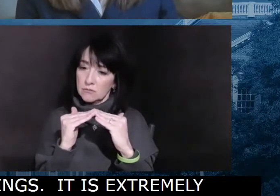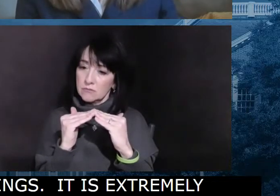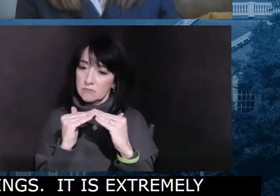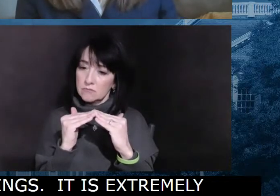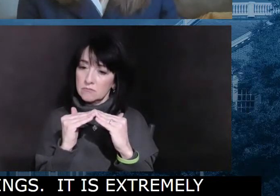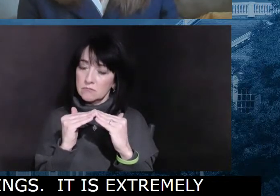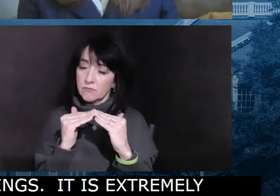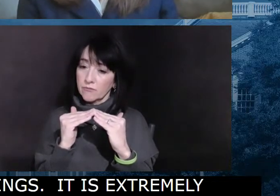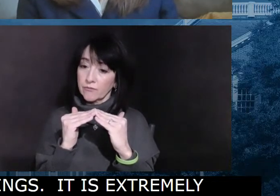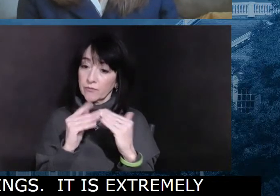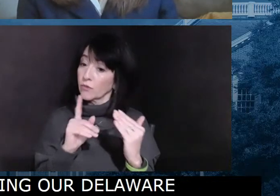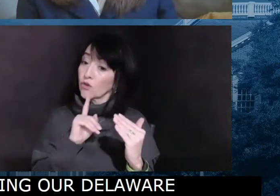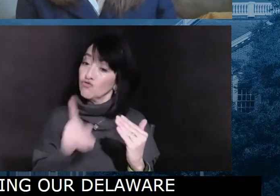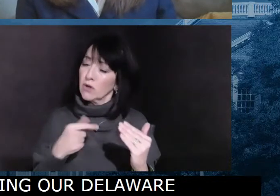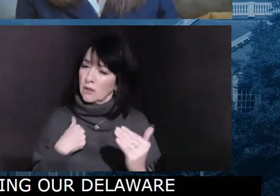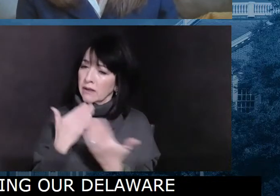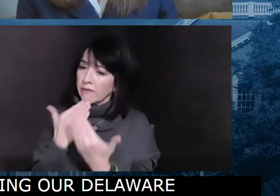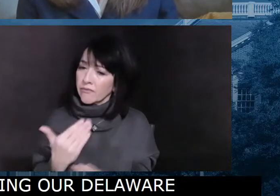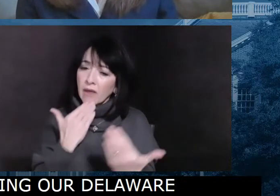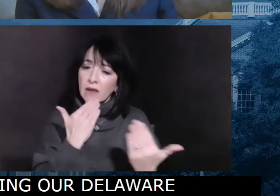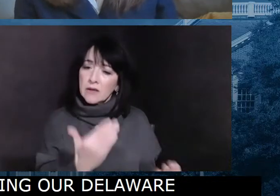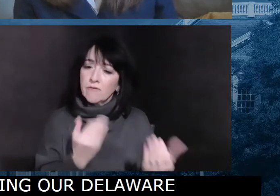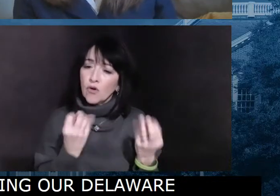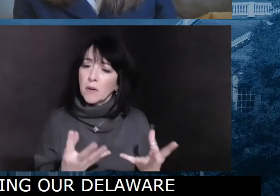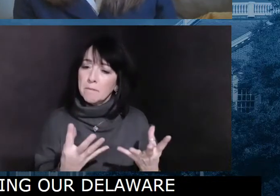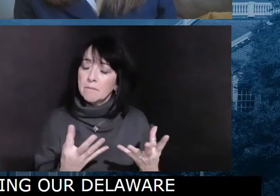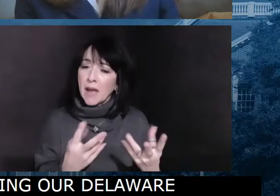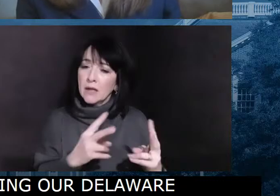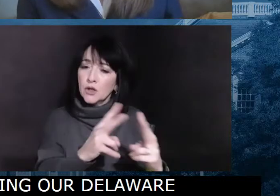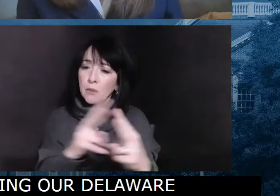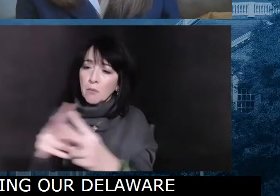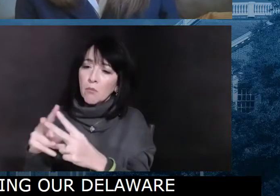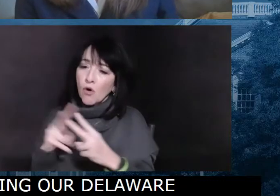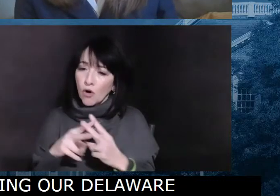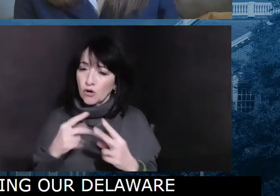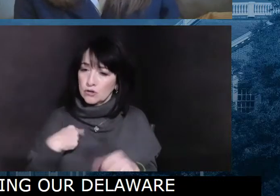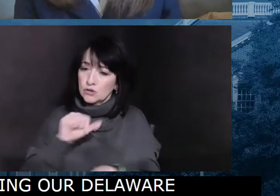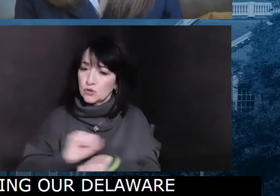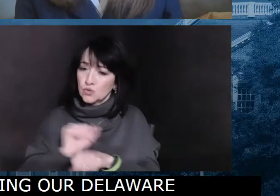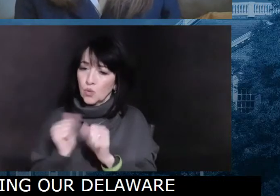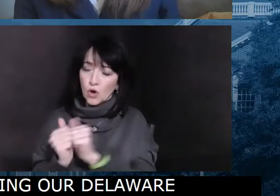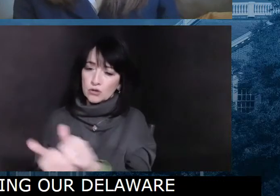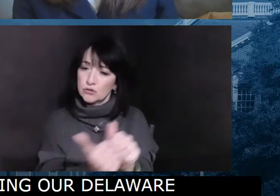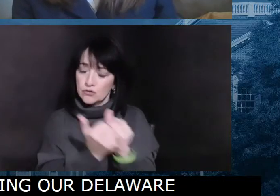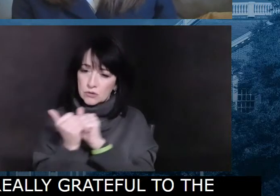so really grateful to the many partners that we are working with.